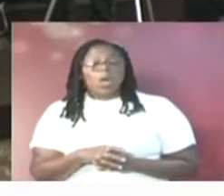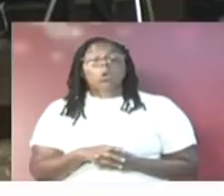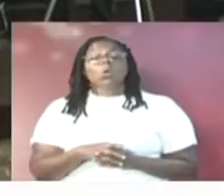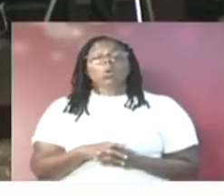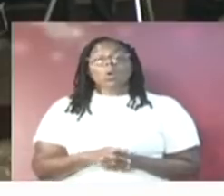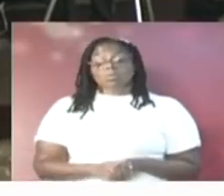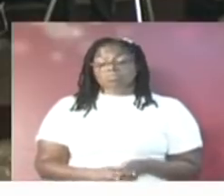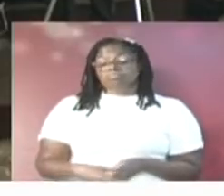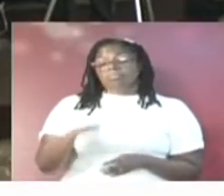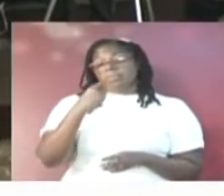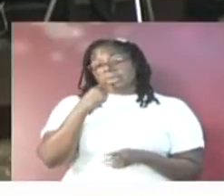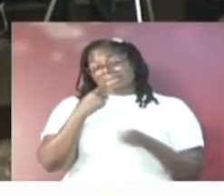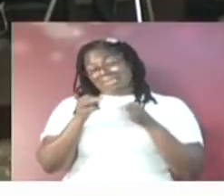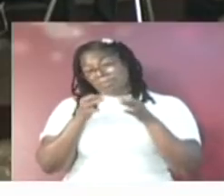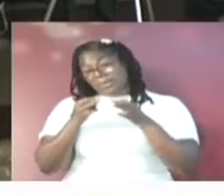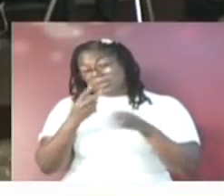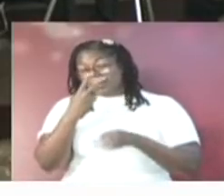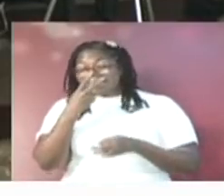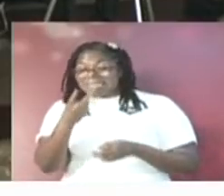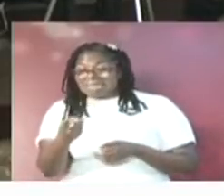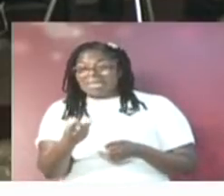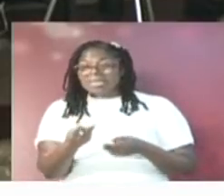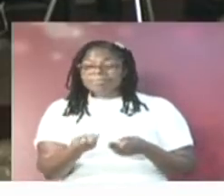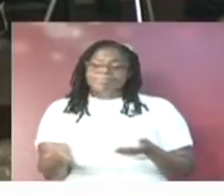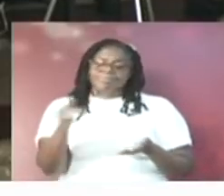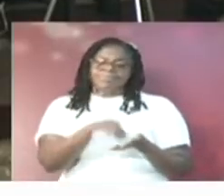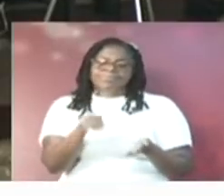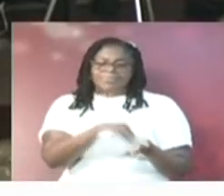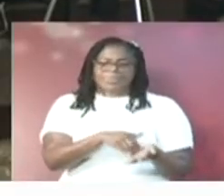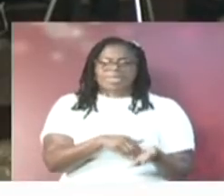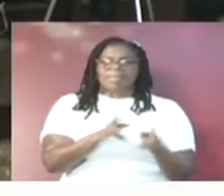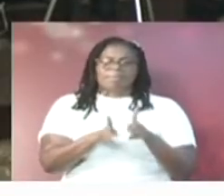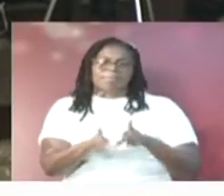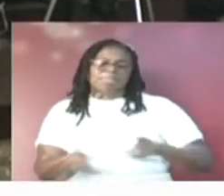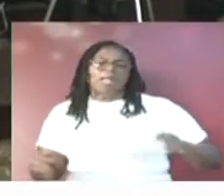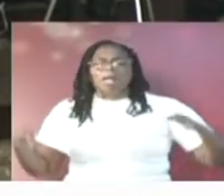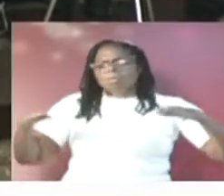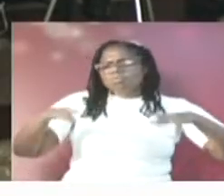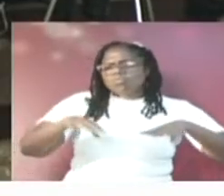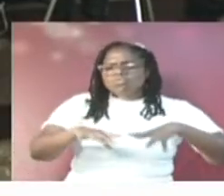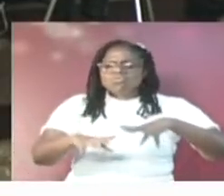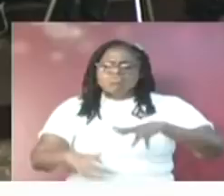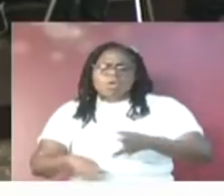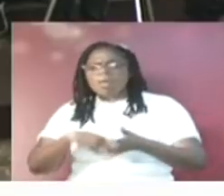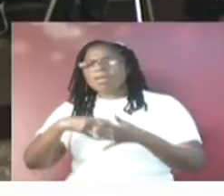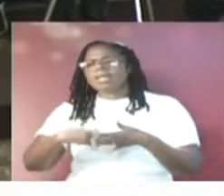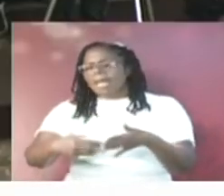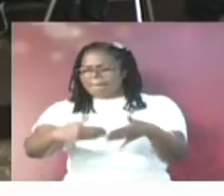so on. Does your ministry anticipate this, and how will you be dealing with this?